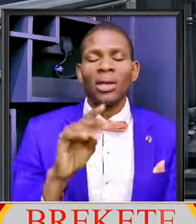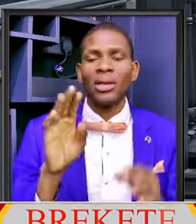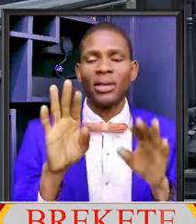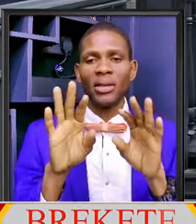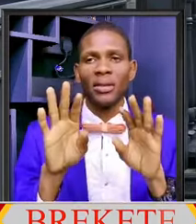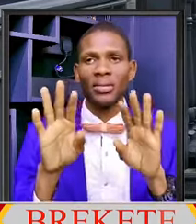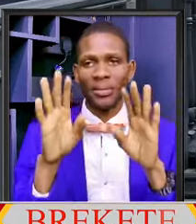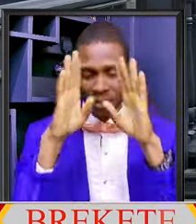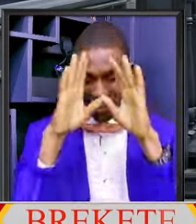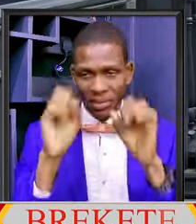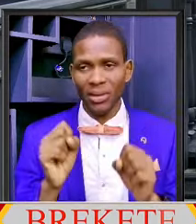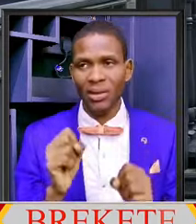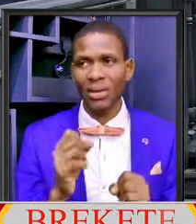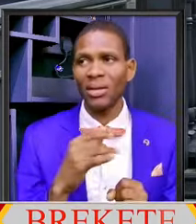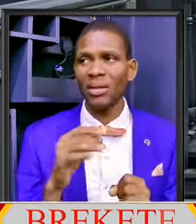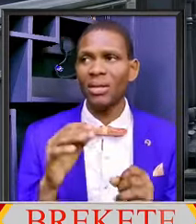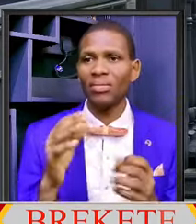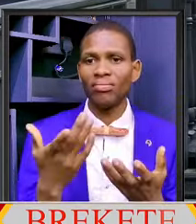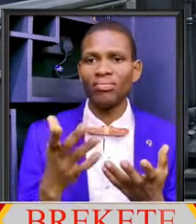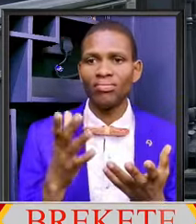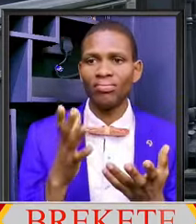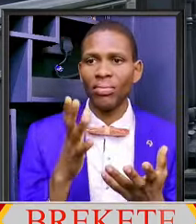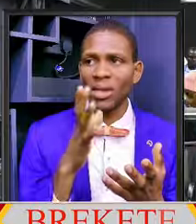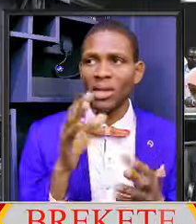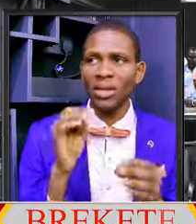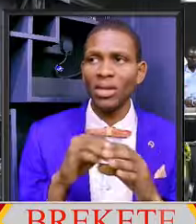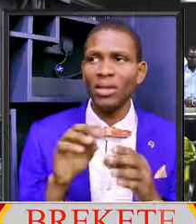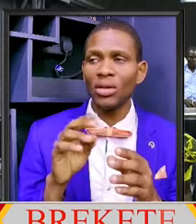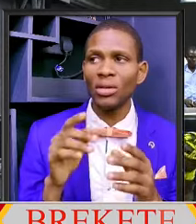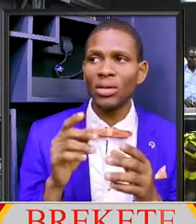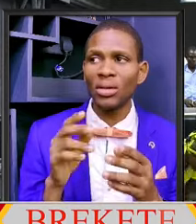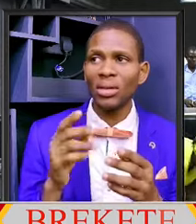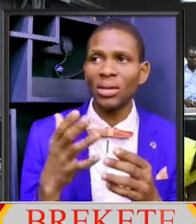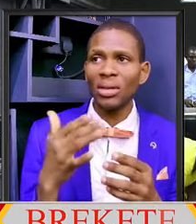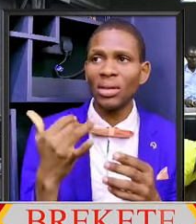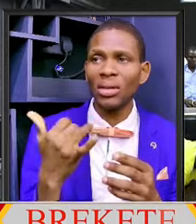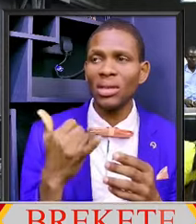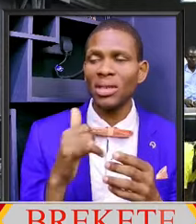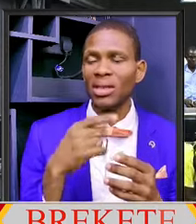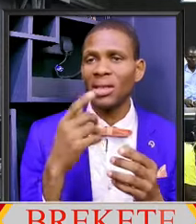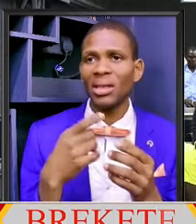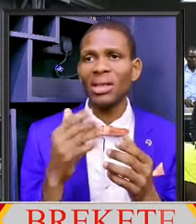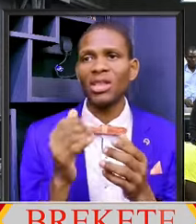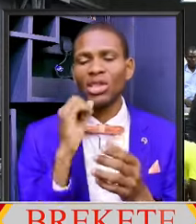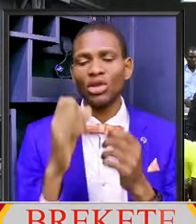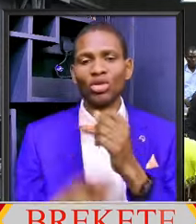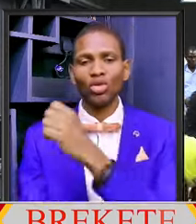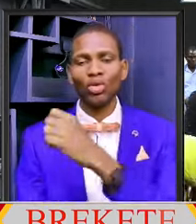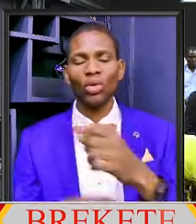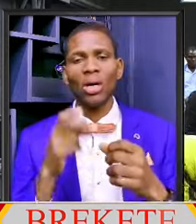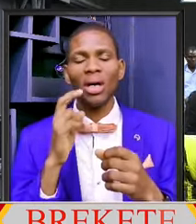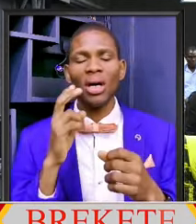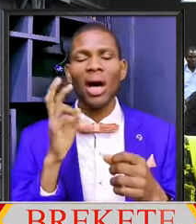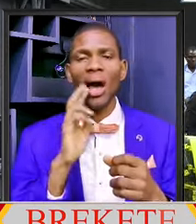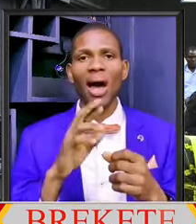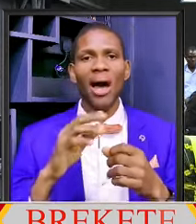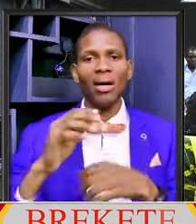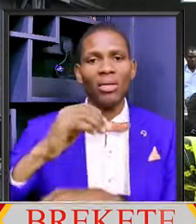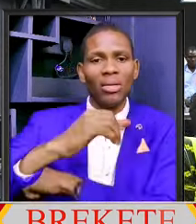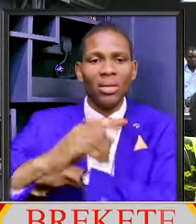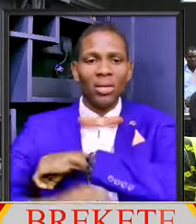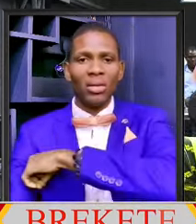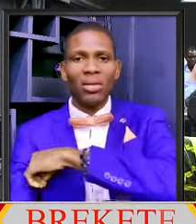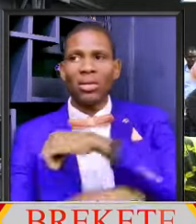family. Sir, in the course of Mama narration, she said they stole her crutches. I'm yes. going to get her crutches before she finish